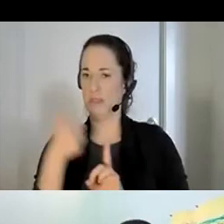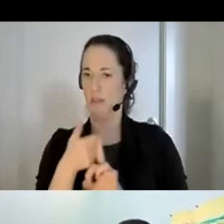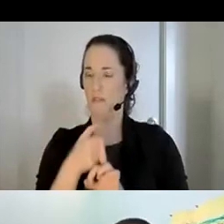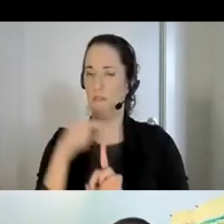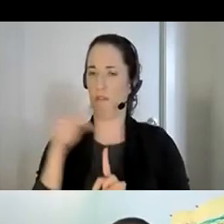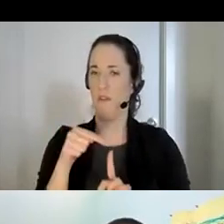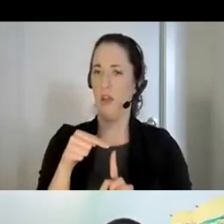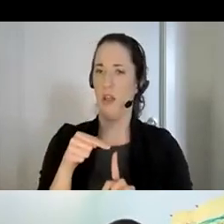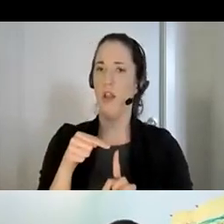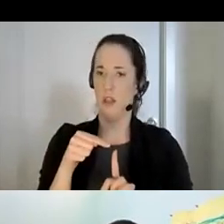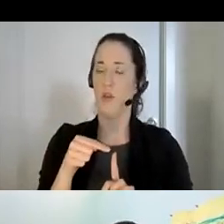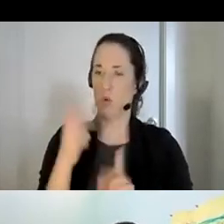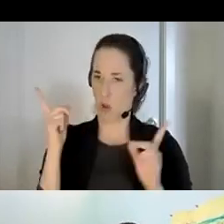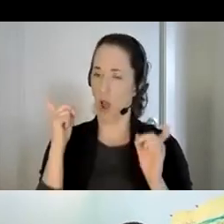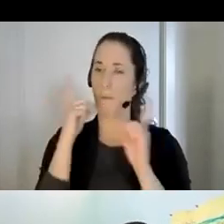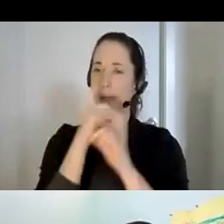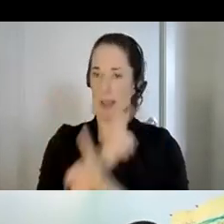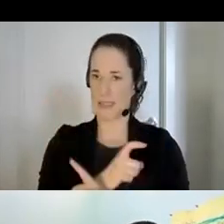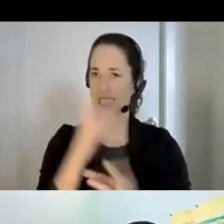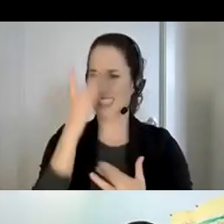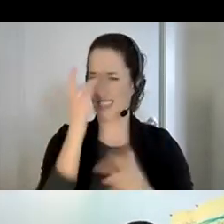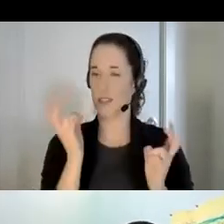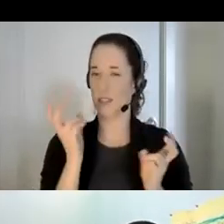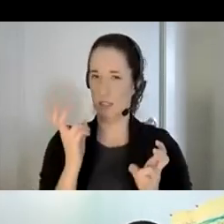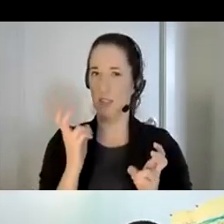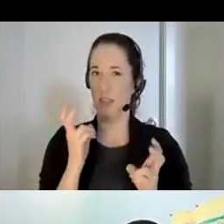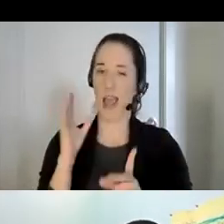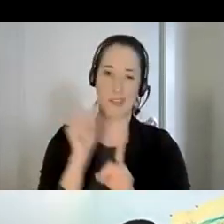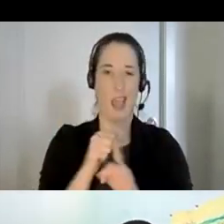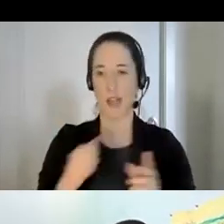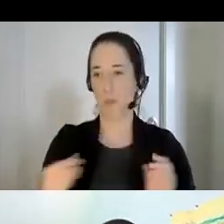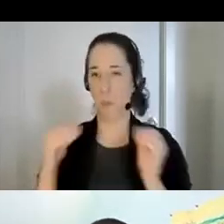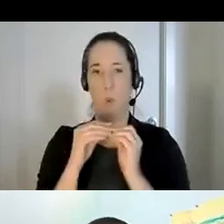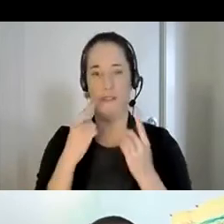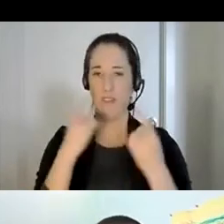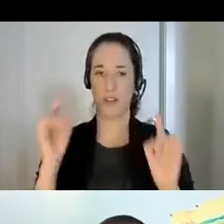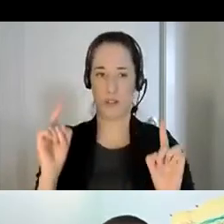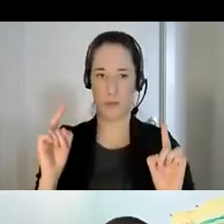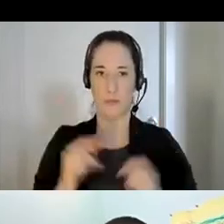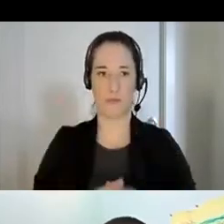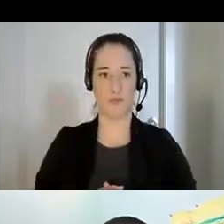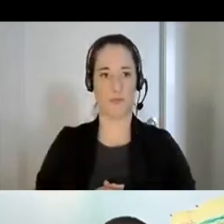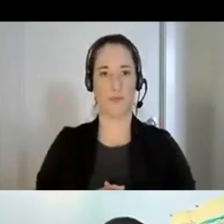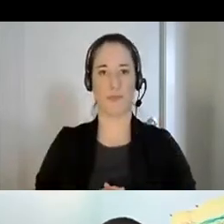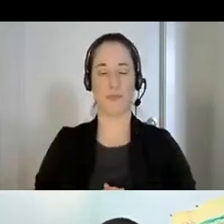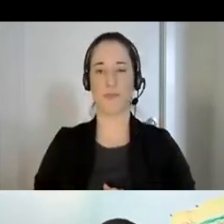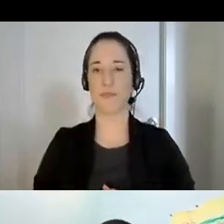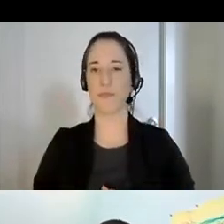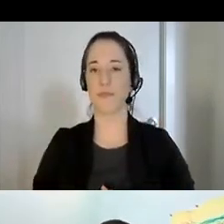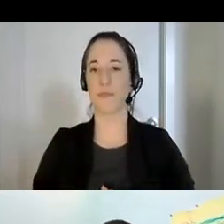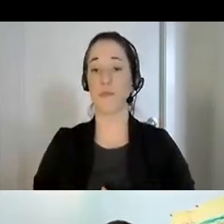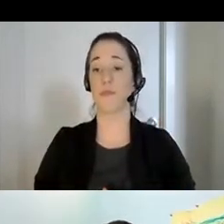attack it more accordingly and more effectively. As Assata Shakur stated,